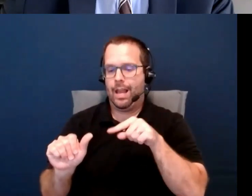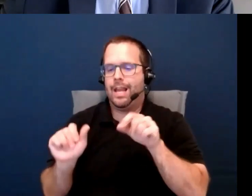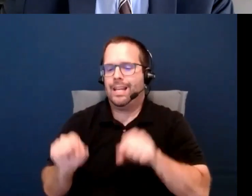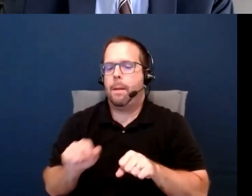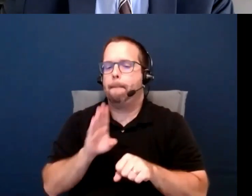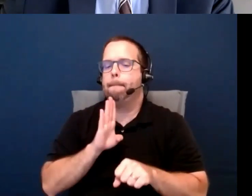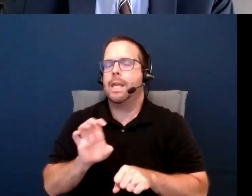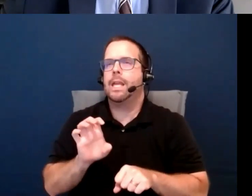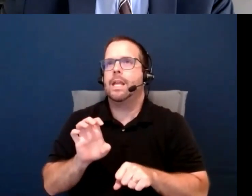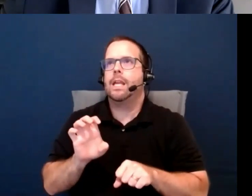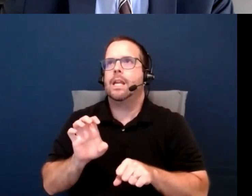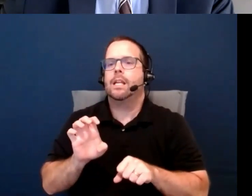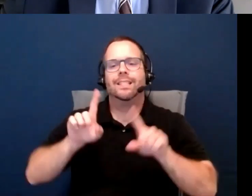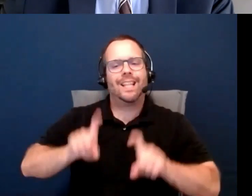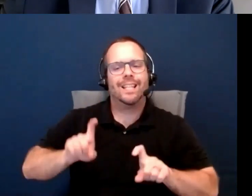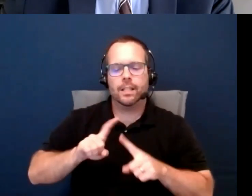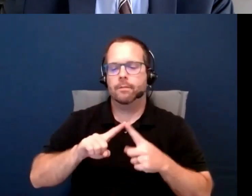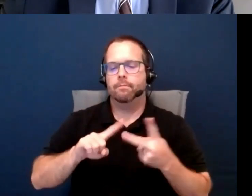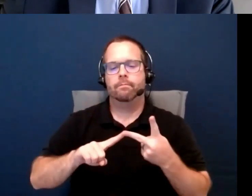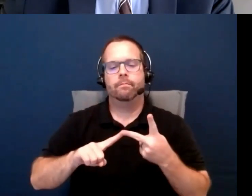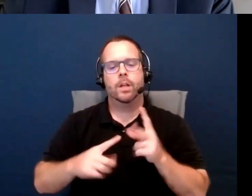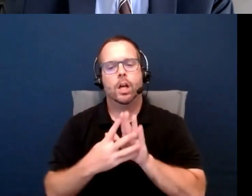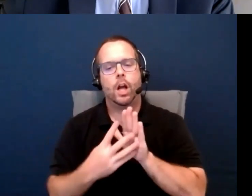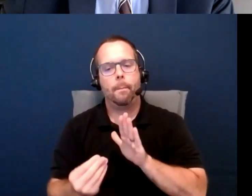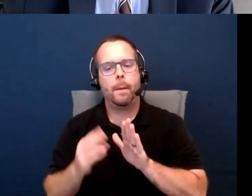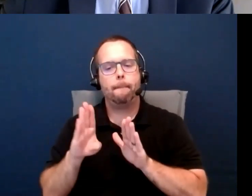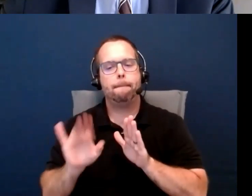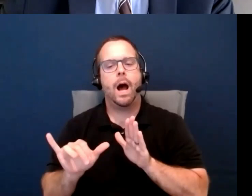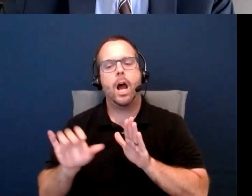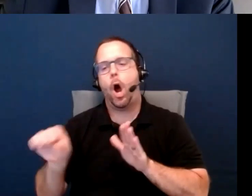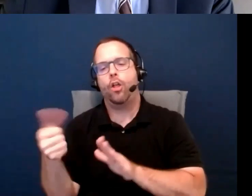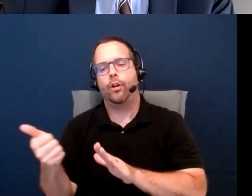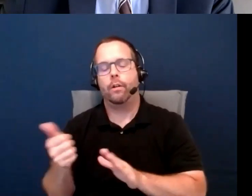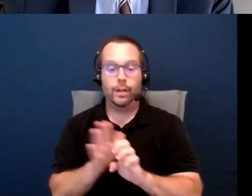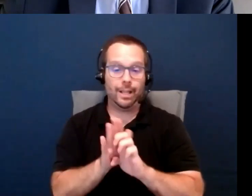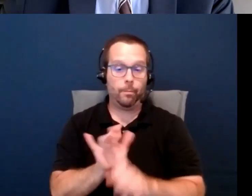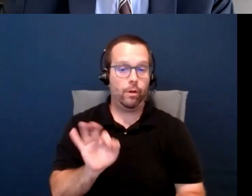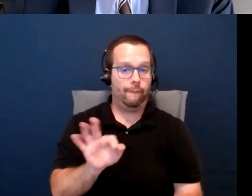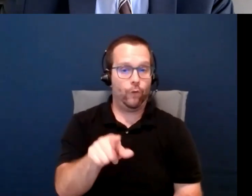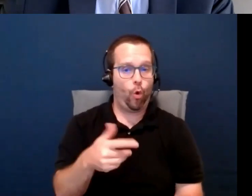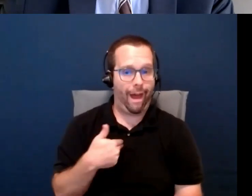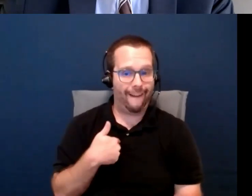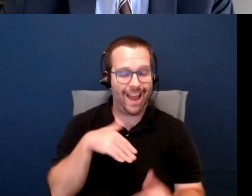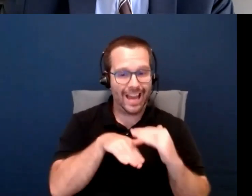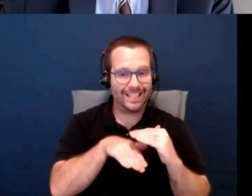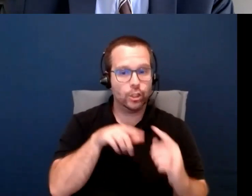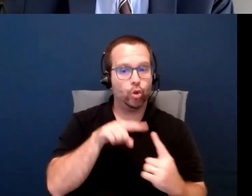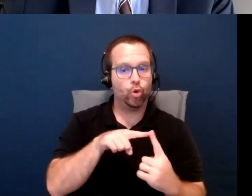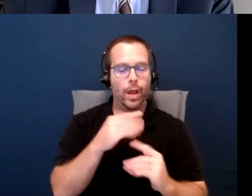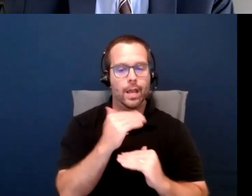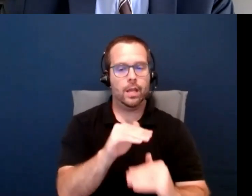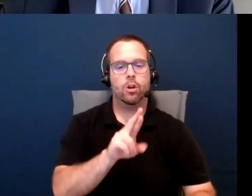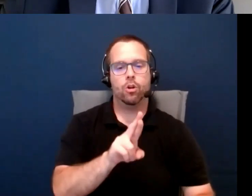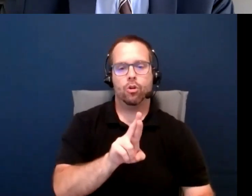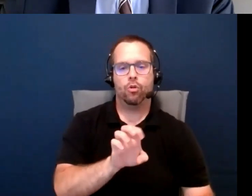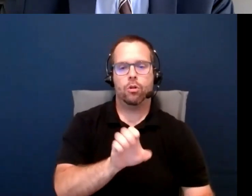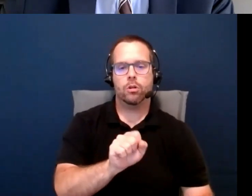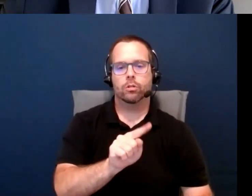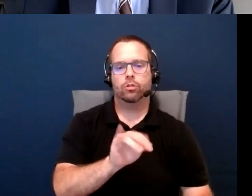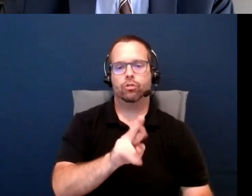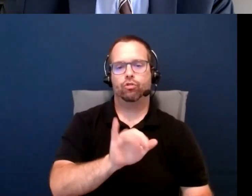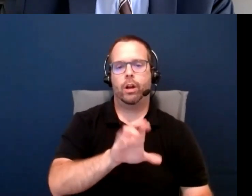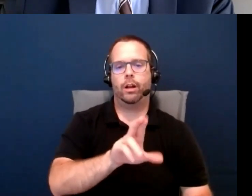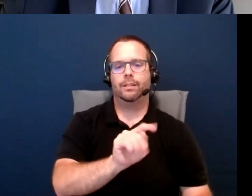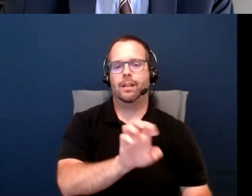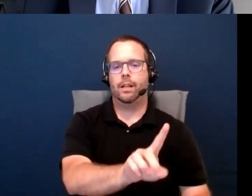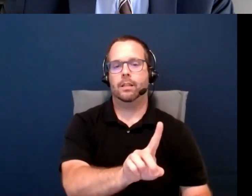tested, replicated by others. So if you have access to a restricted data set, that doesn't mean you shouldn't come into the program, but